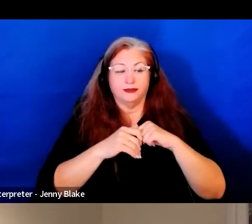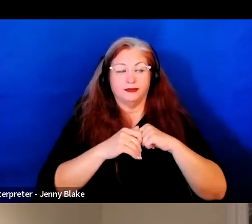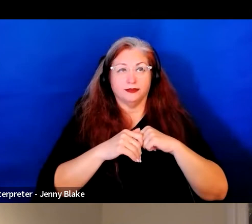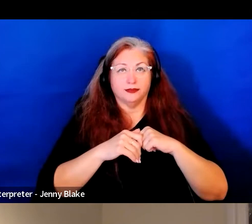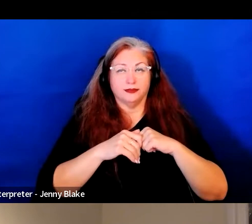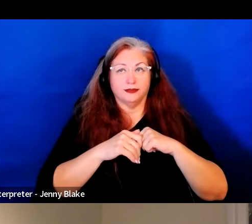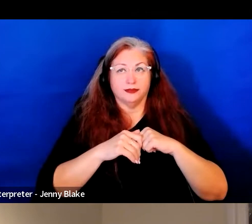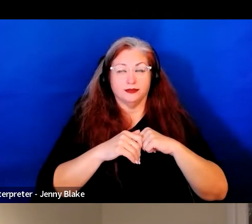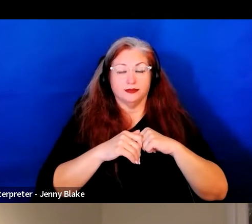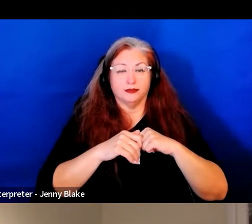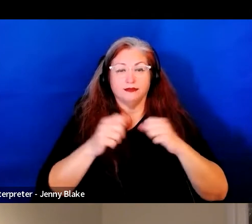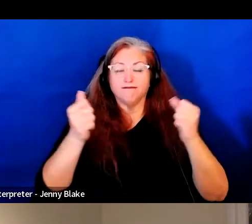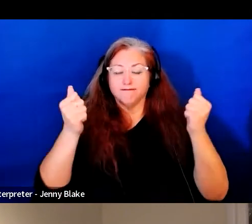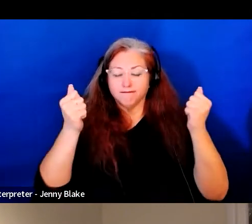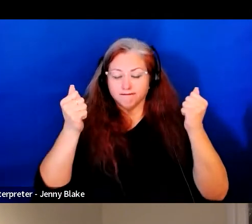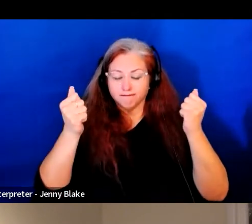you know, so many,